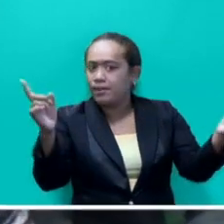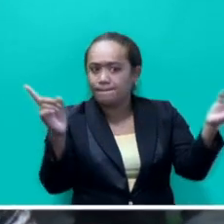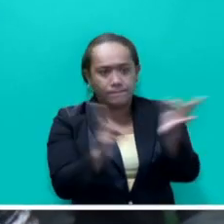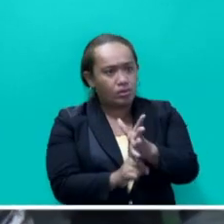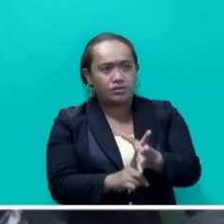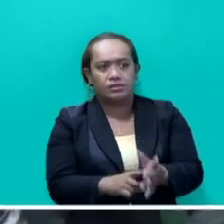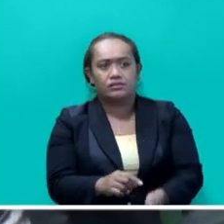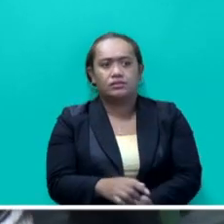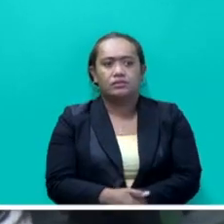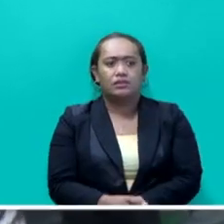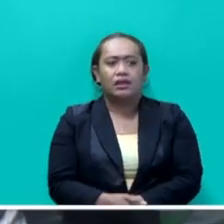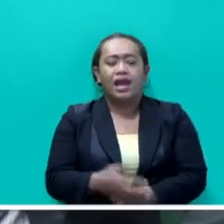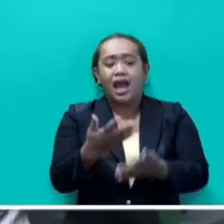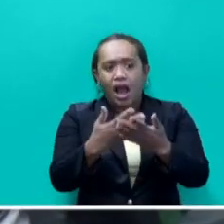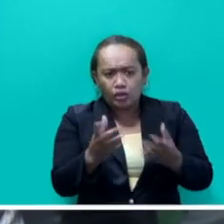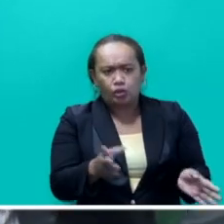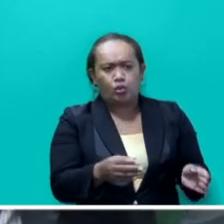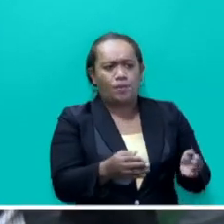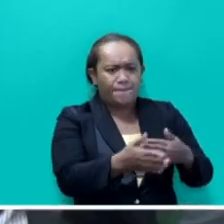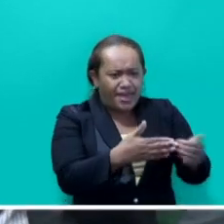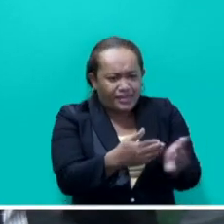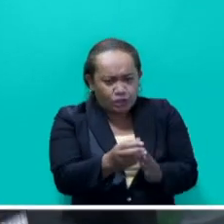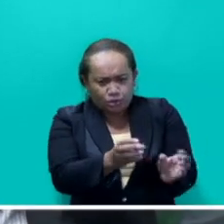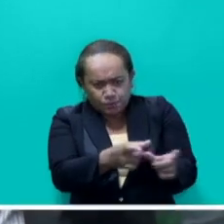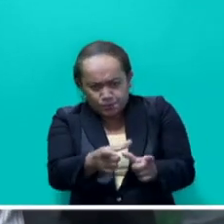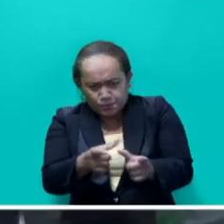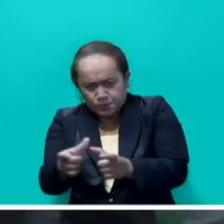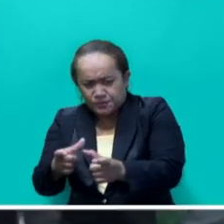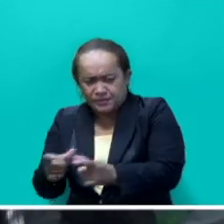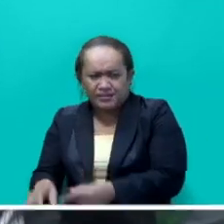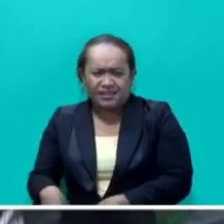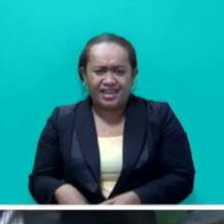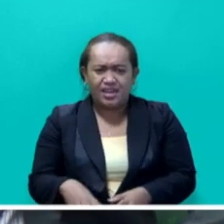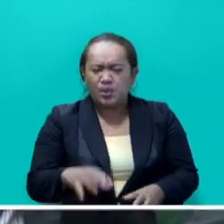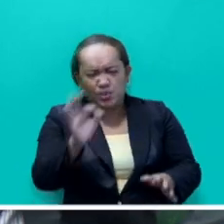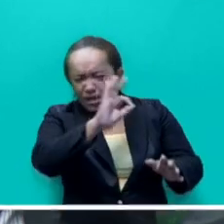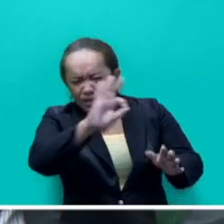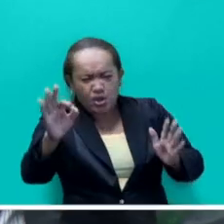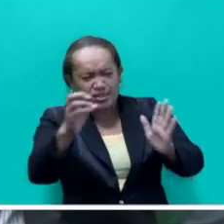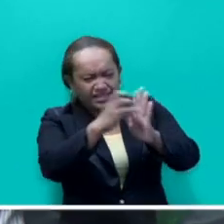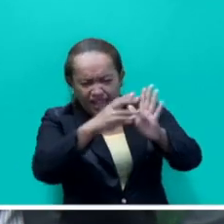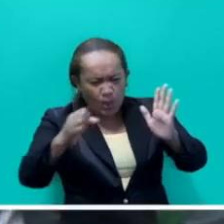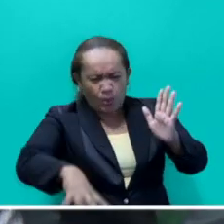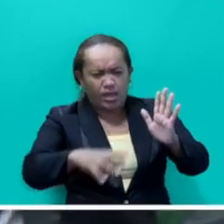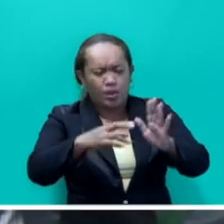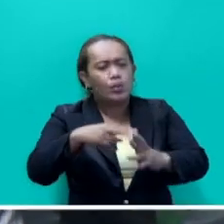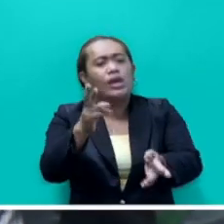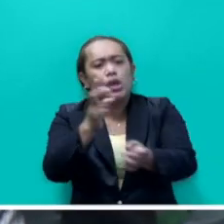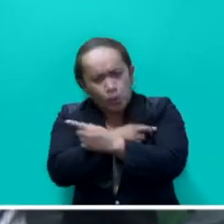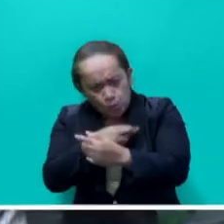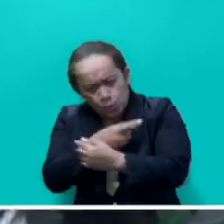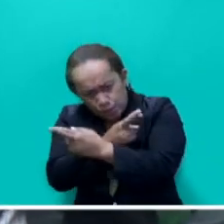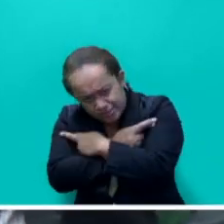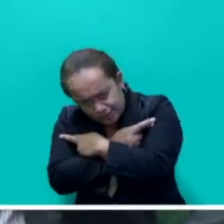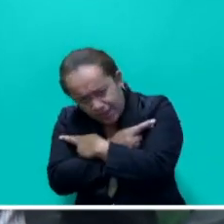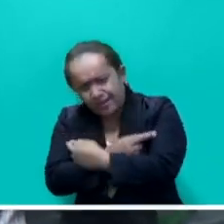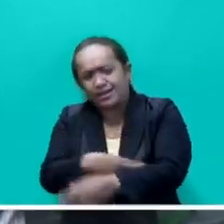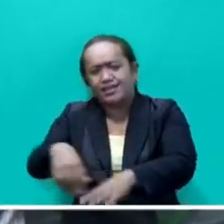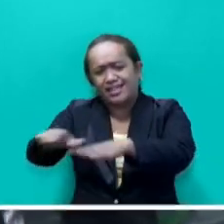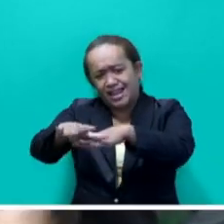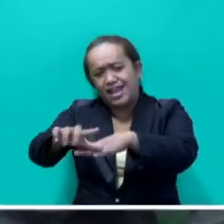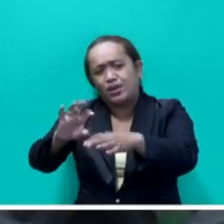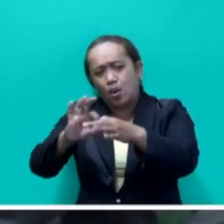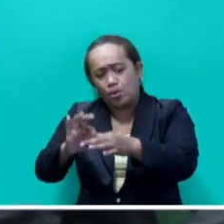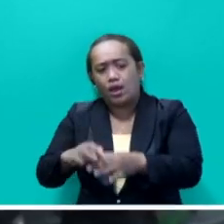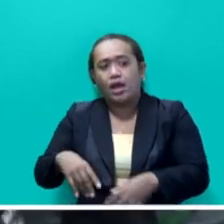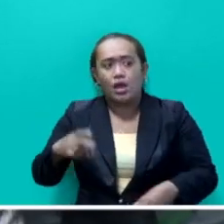see the merits in this, again, without taking away, and we respect the landowners. But government definitely will